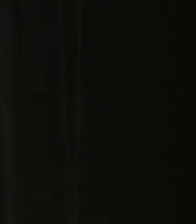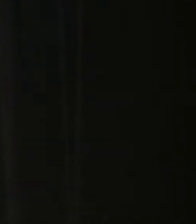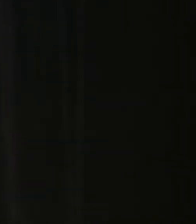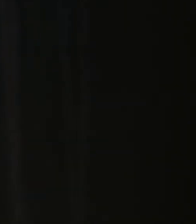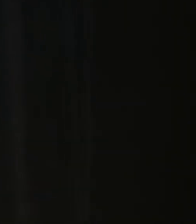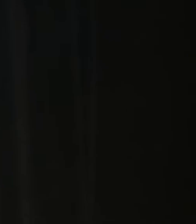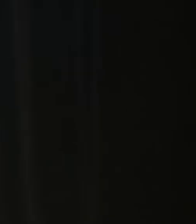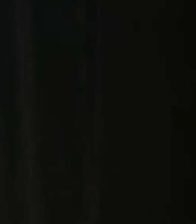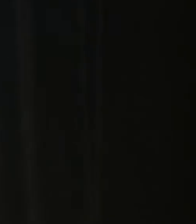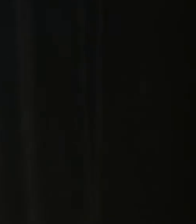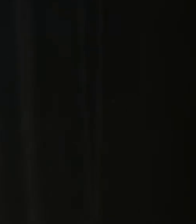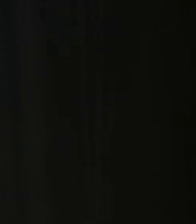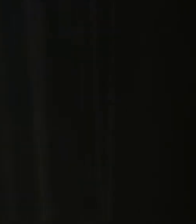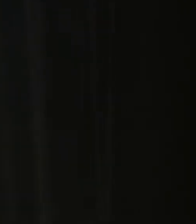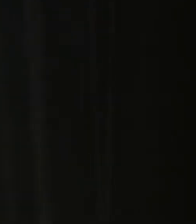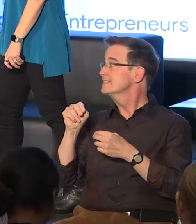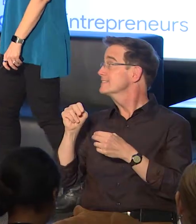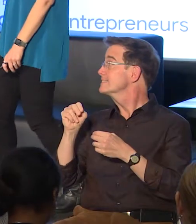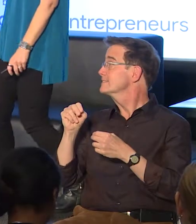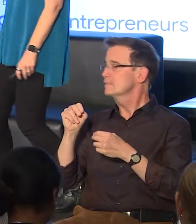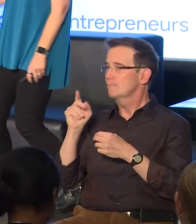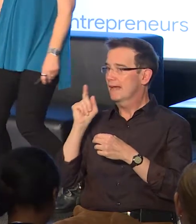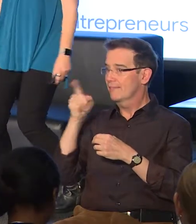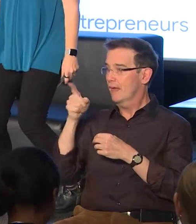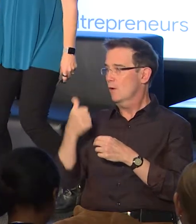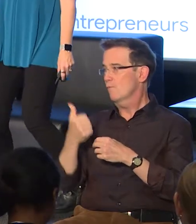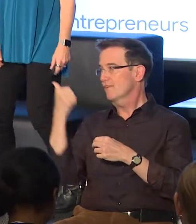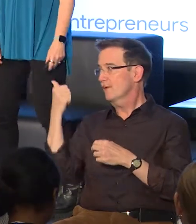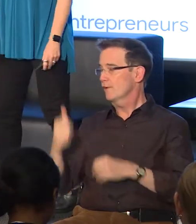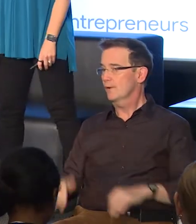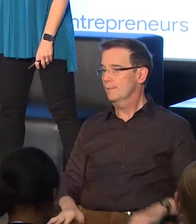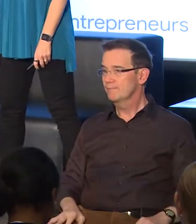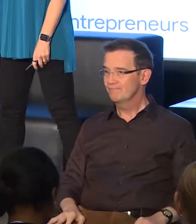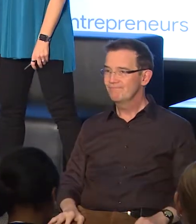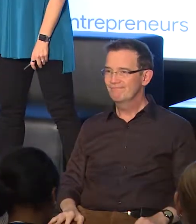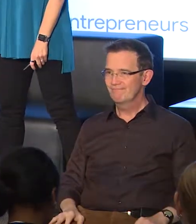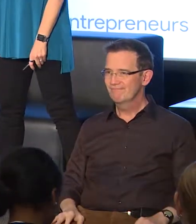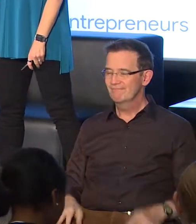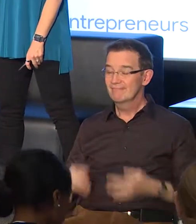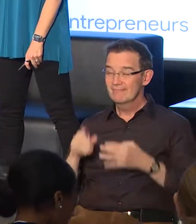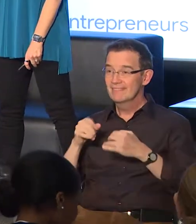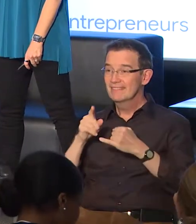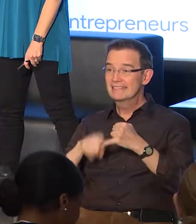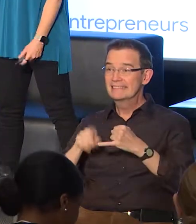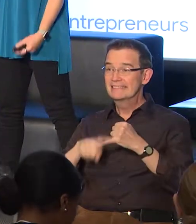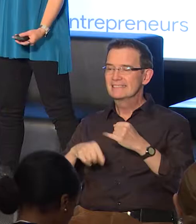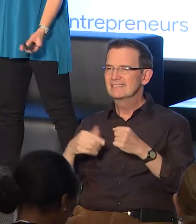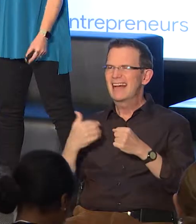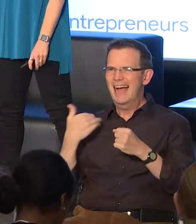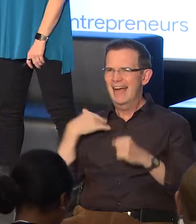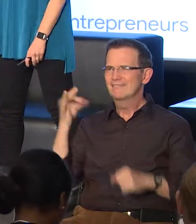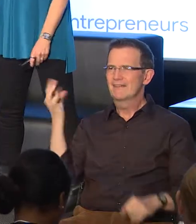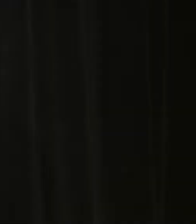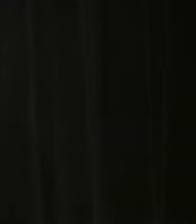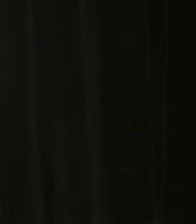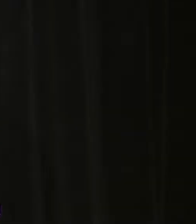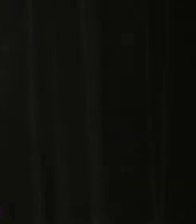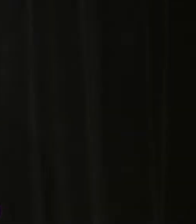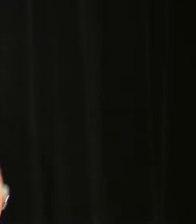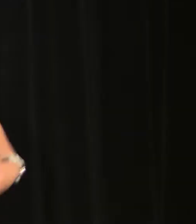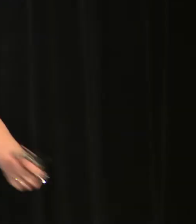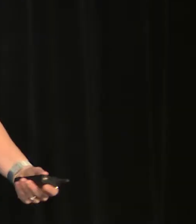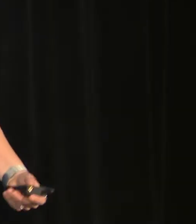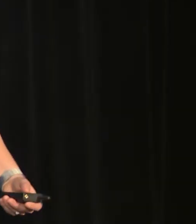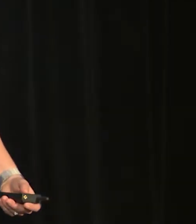there. And over here. And over here. Yes. And have fun. This work is diversity and inclusion is not always